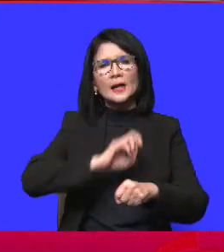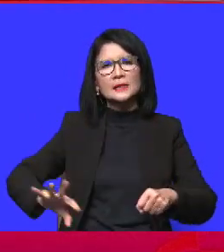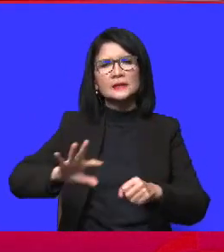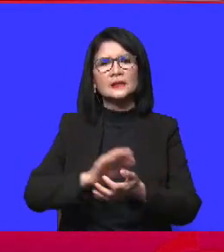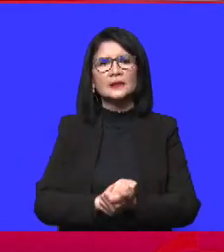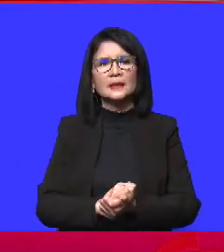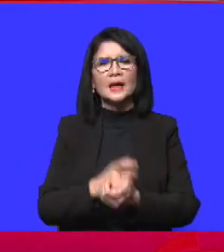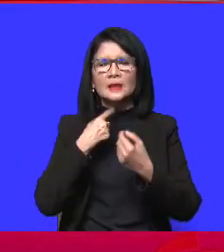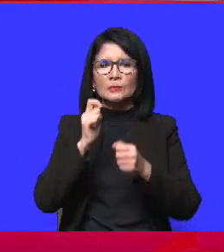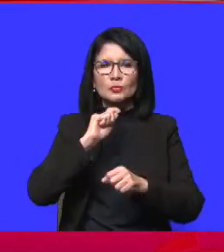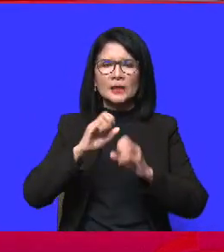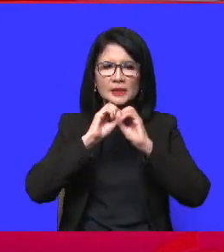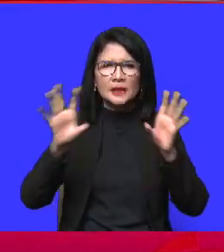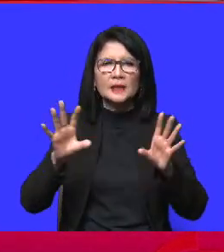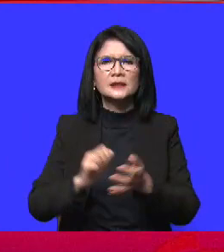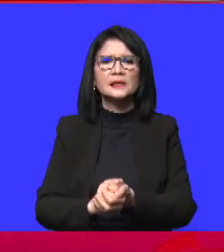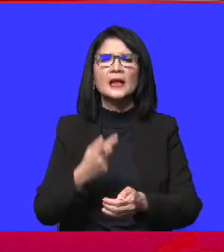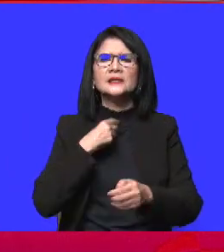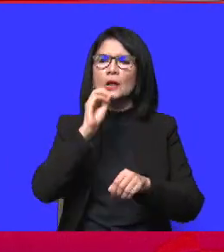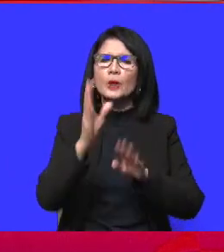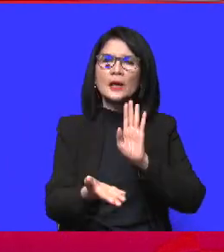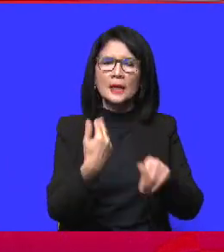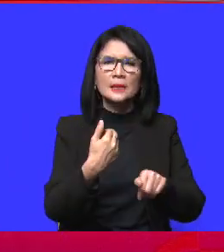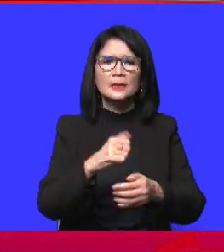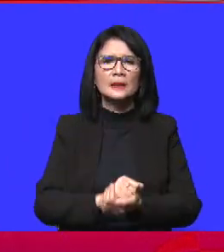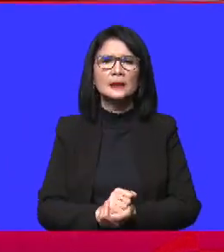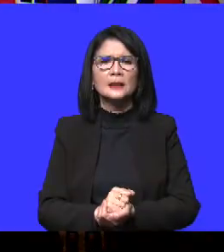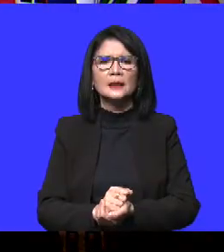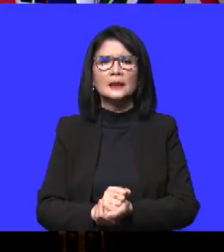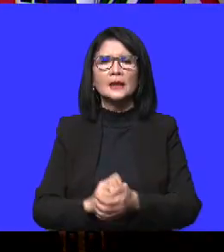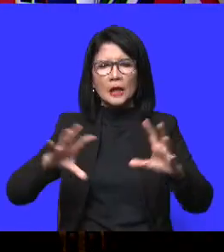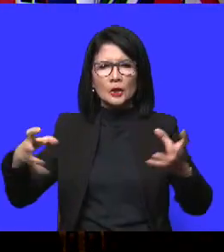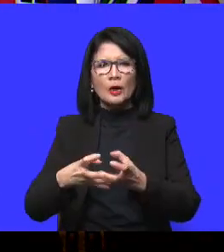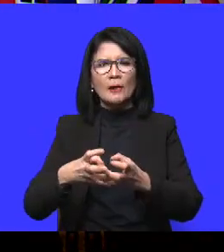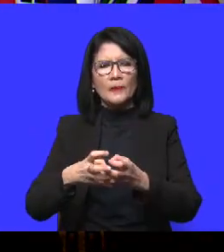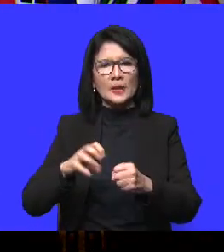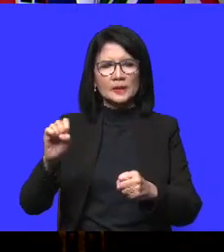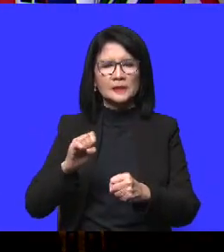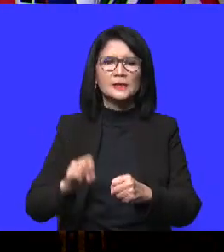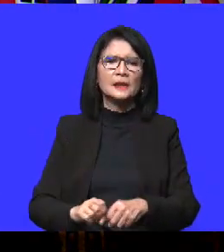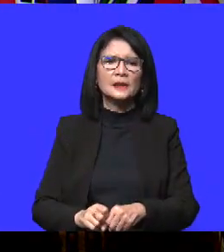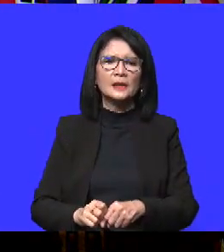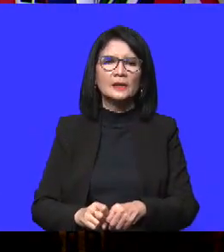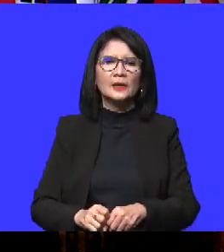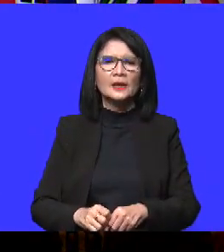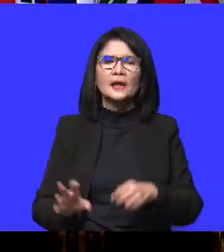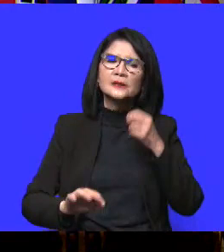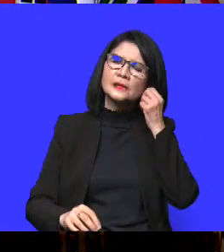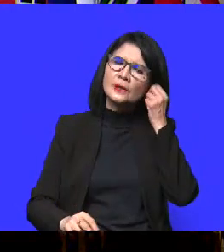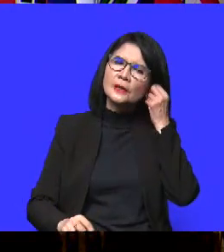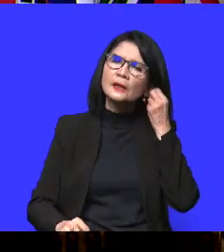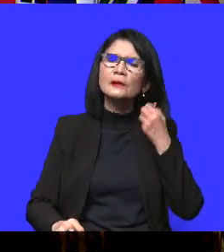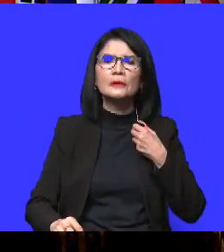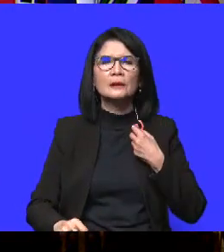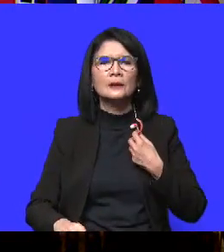be clear, I repeat once again, EU sanctions adopted against Russia do not target agriculture